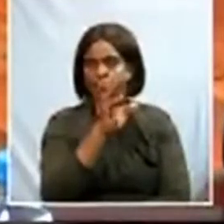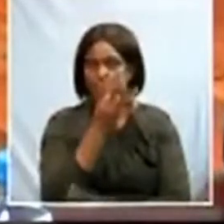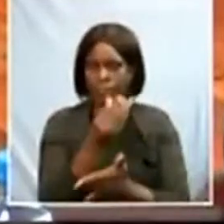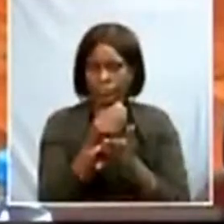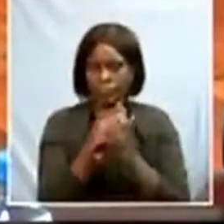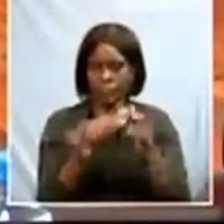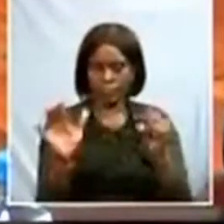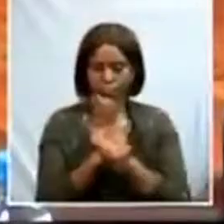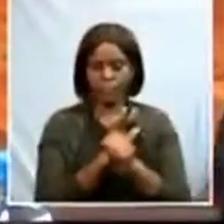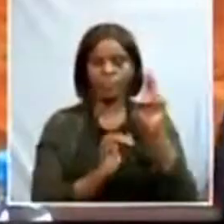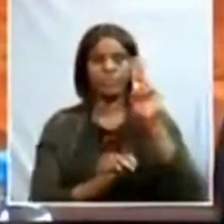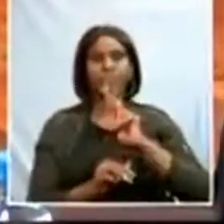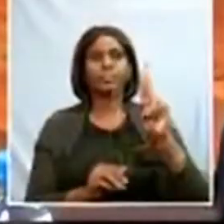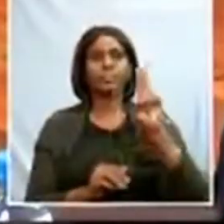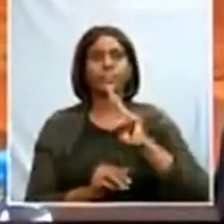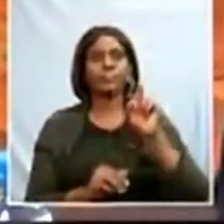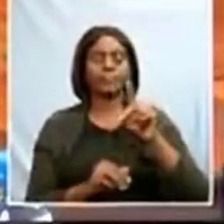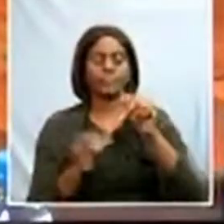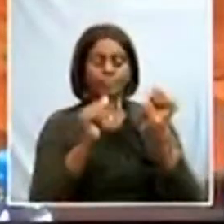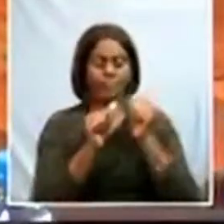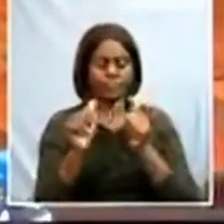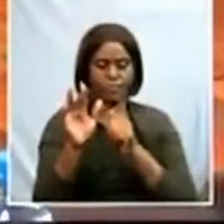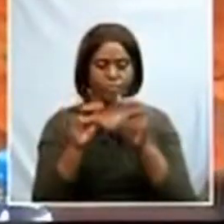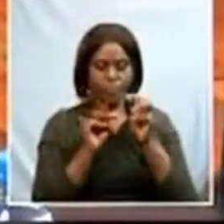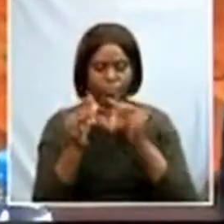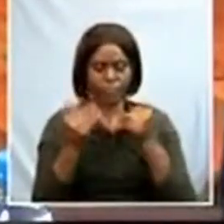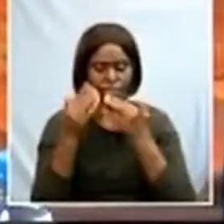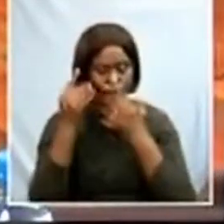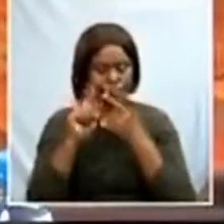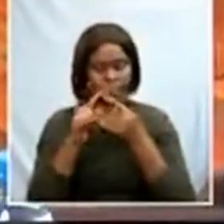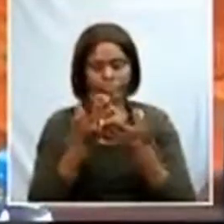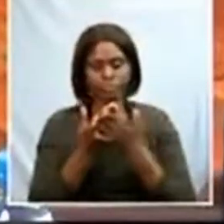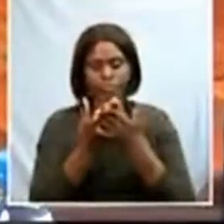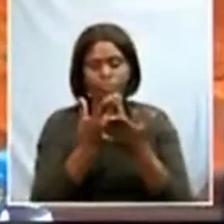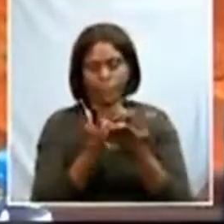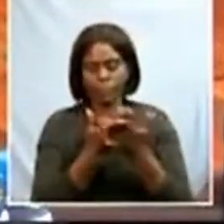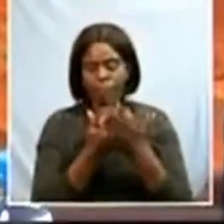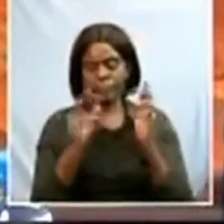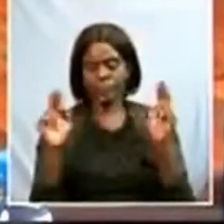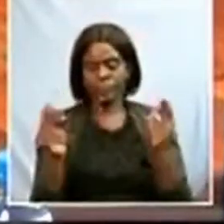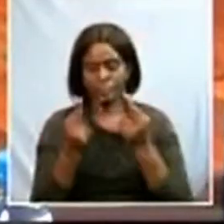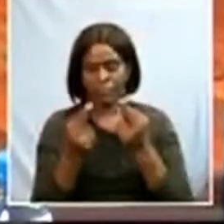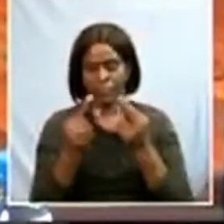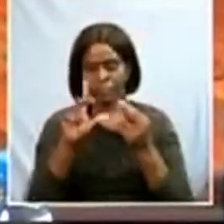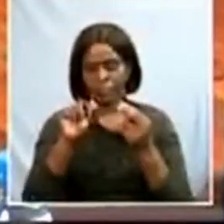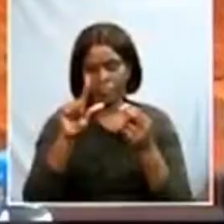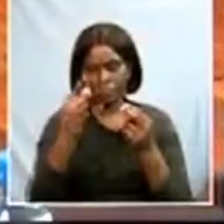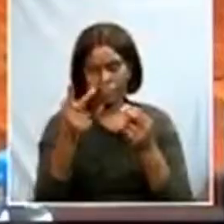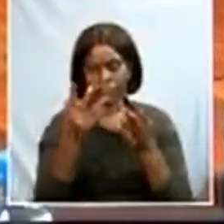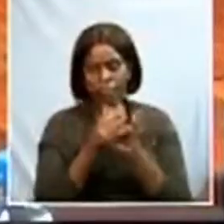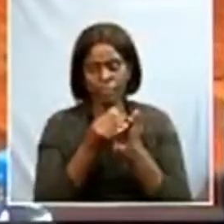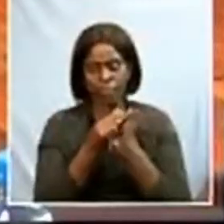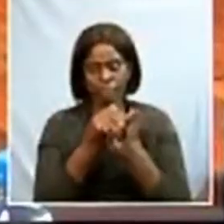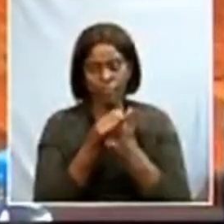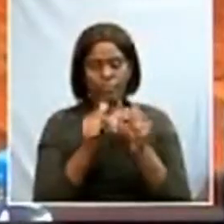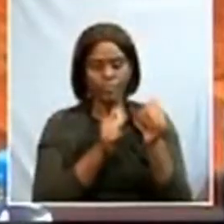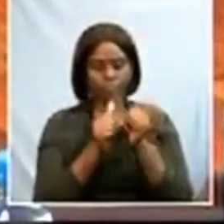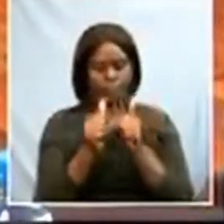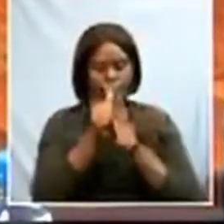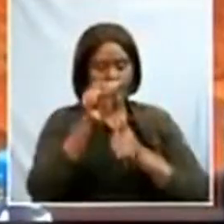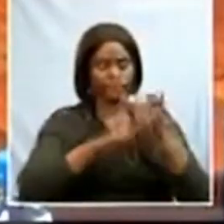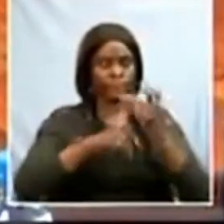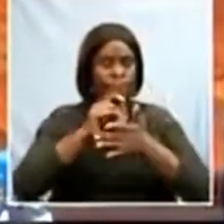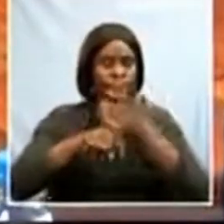fully utilized. Action taken, management wishes to submit that the reconciliation of 2023 funds of administrative